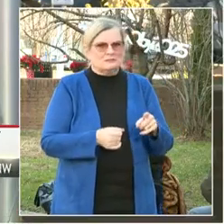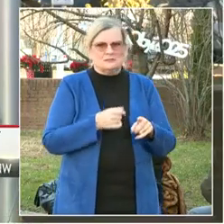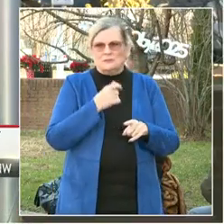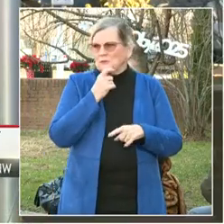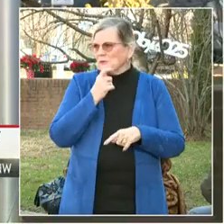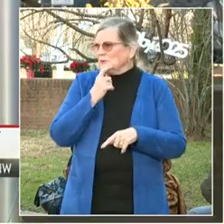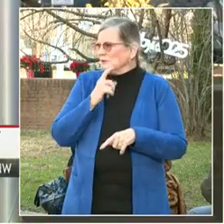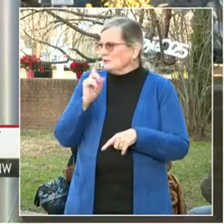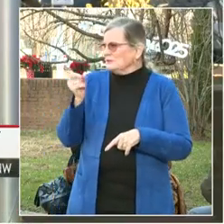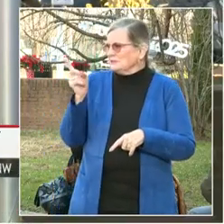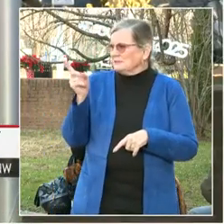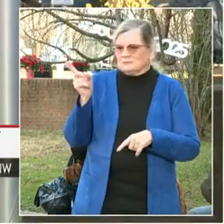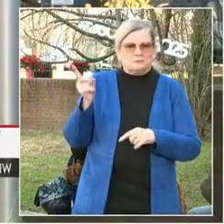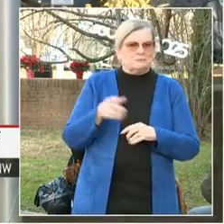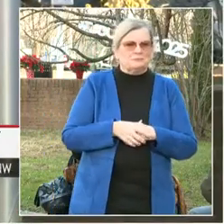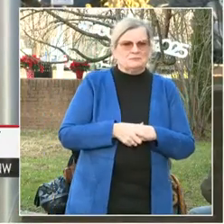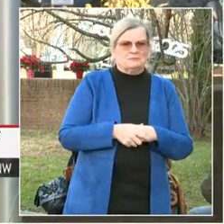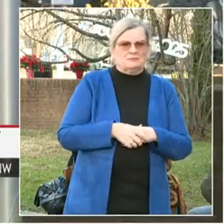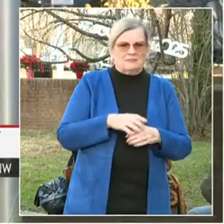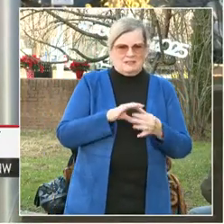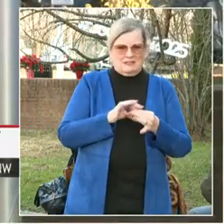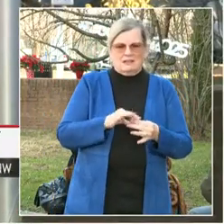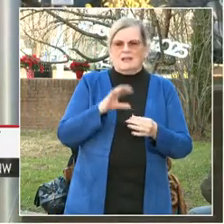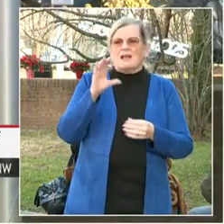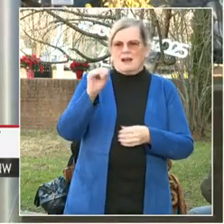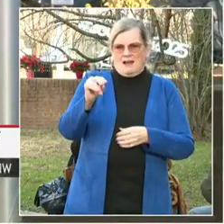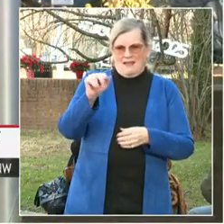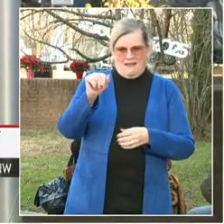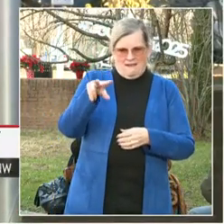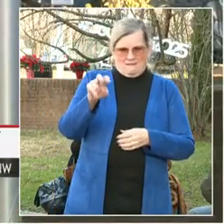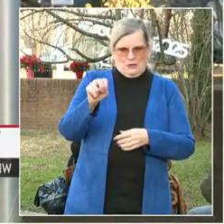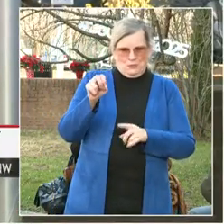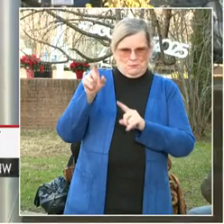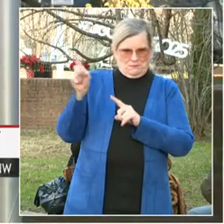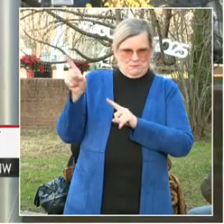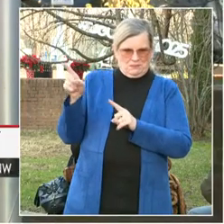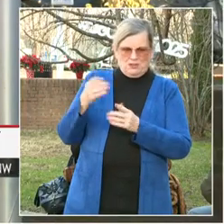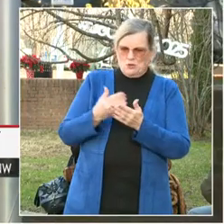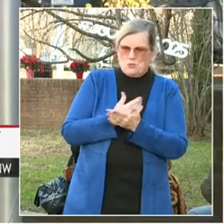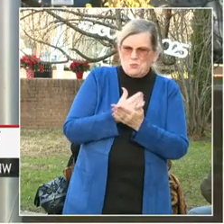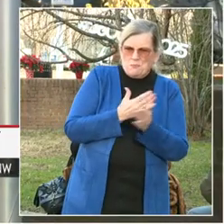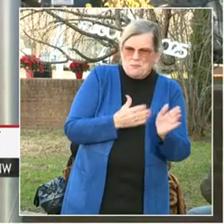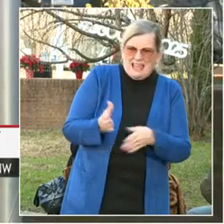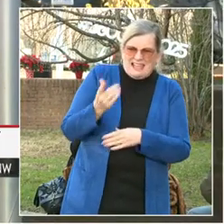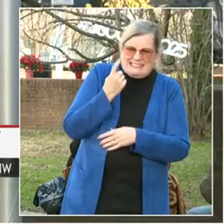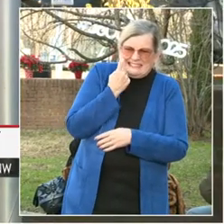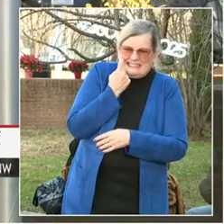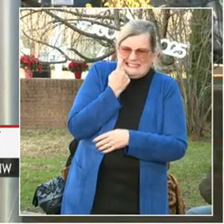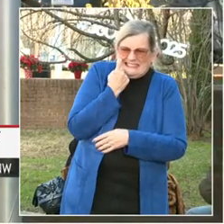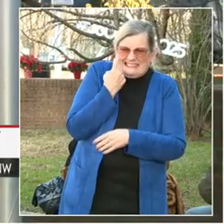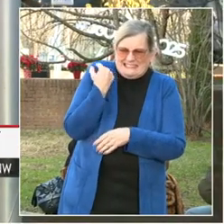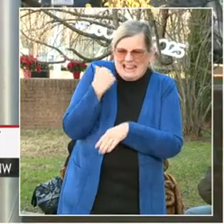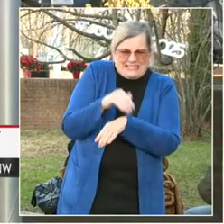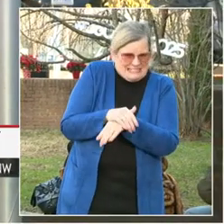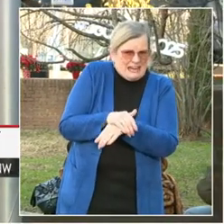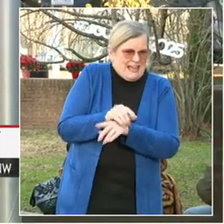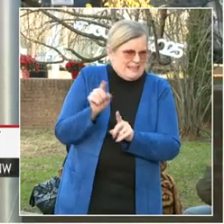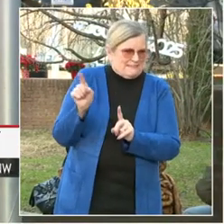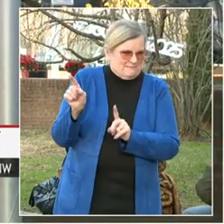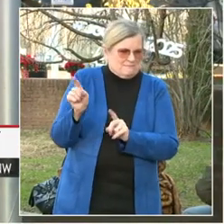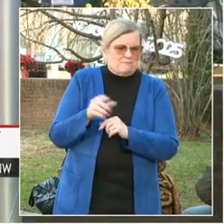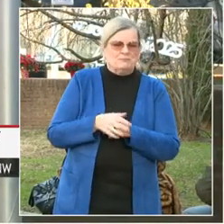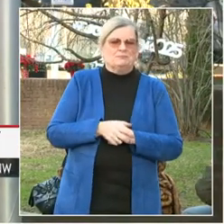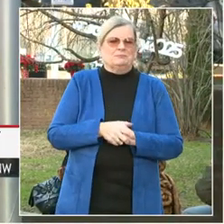is regarding Connecticut Avenue and the new plan, which I think was announced last night by Mr. Trublay.